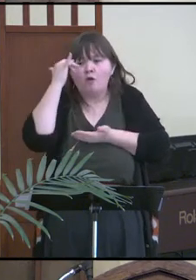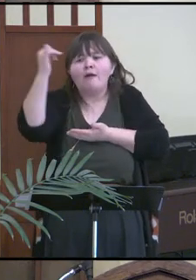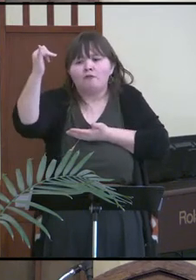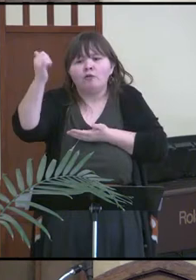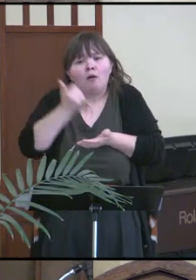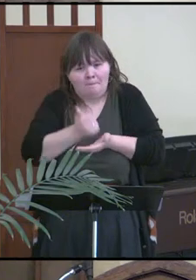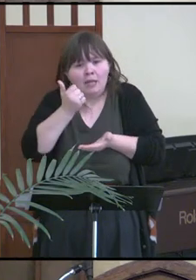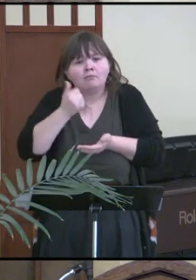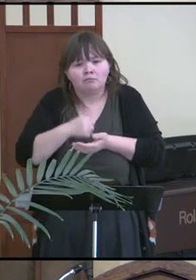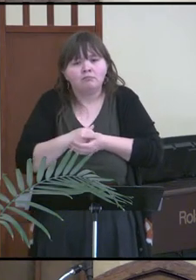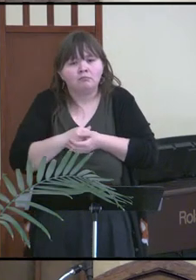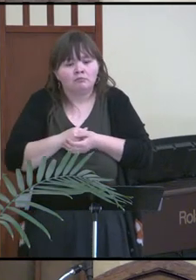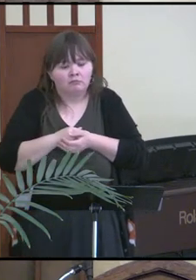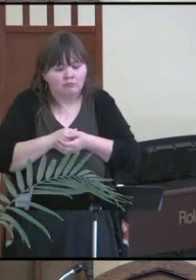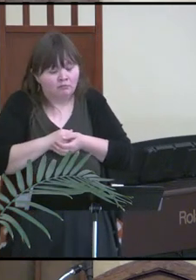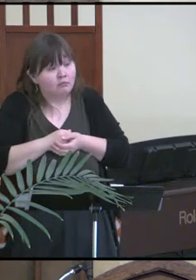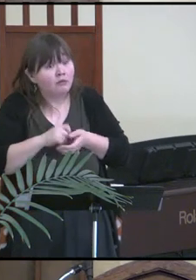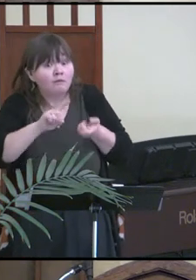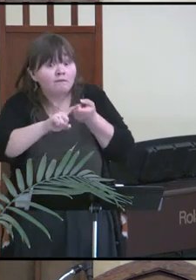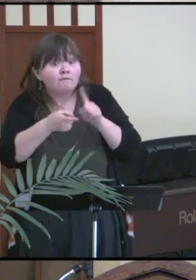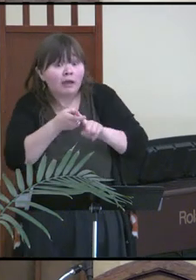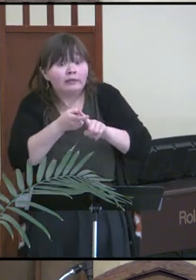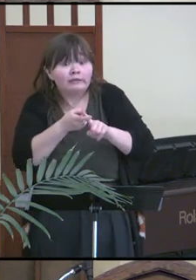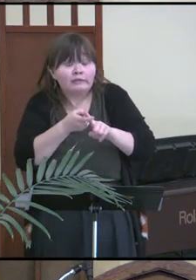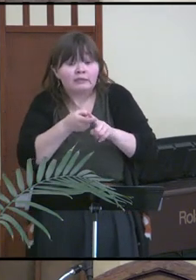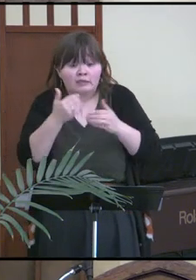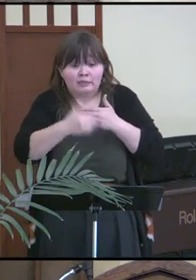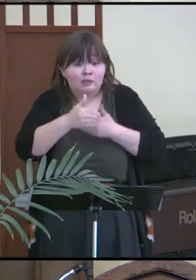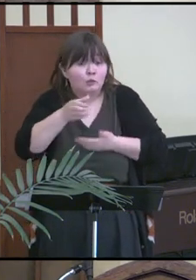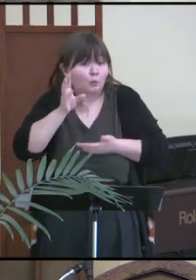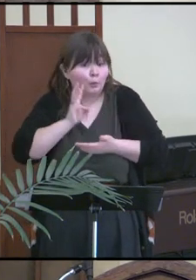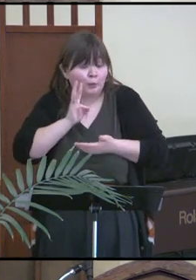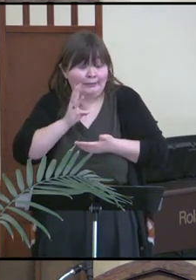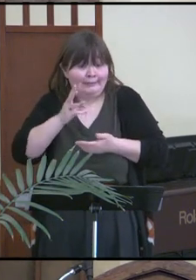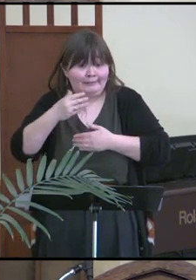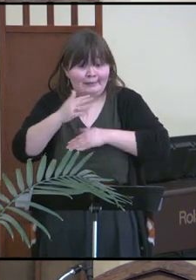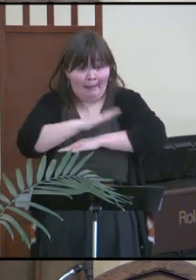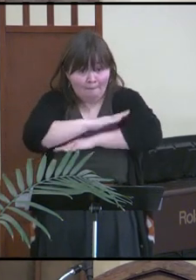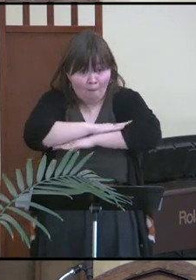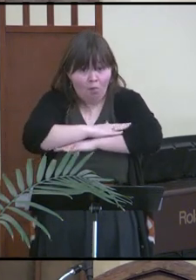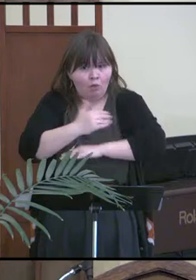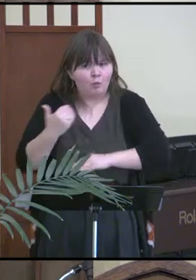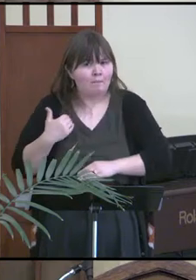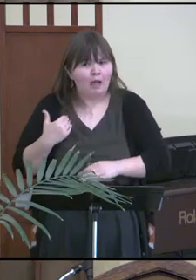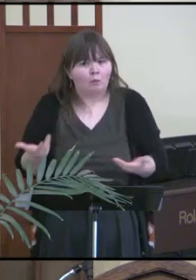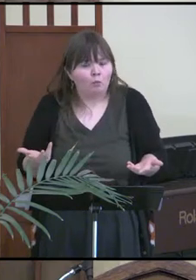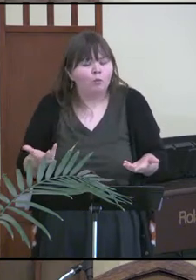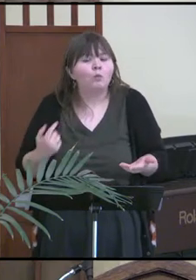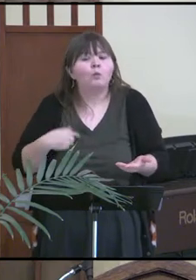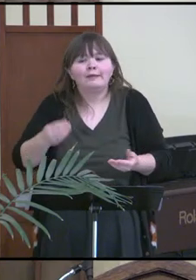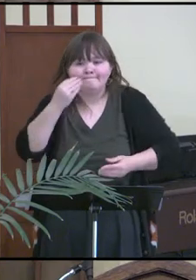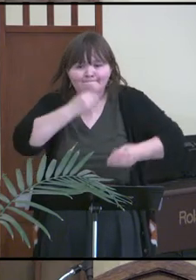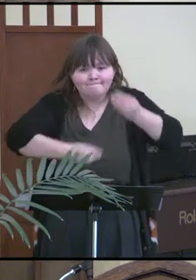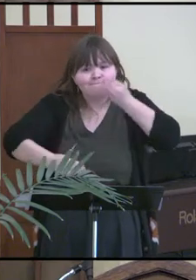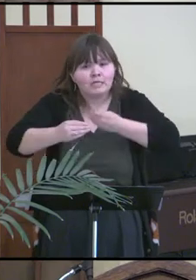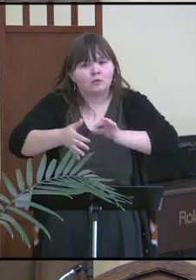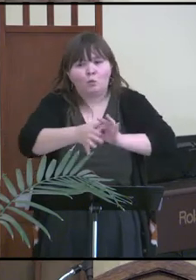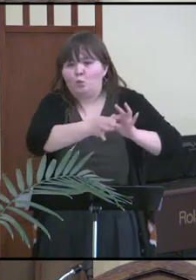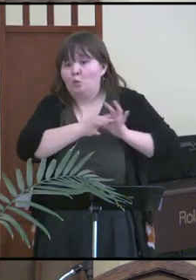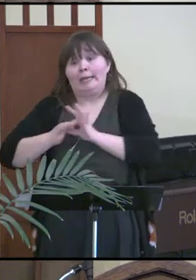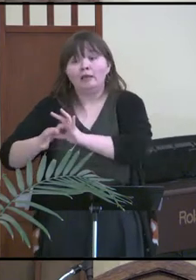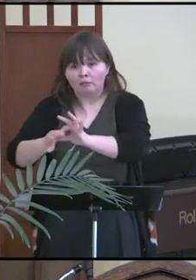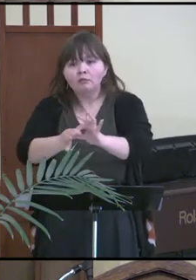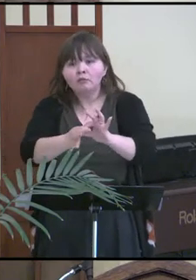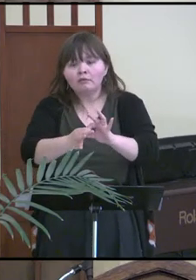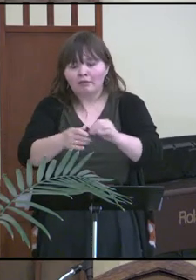Amen. Friends, this communion tables remind us that we feast in unity. At this